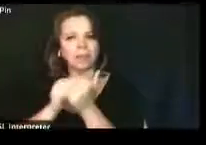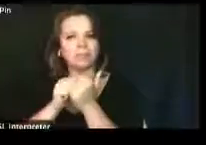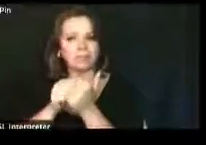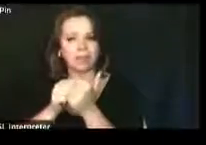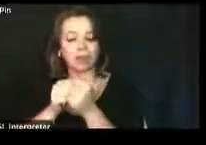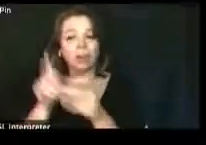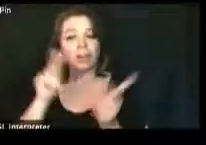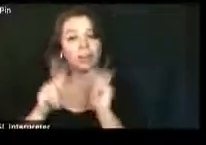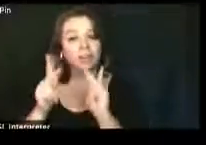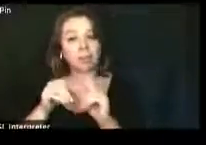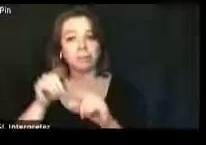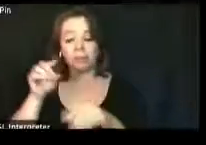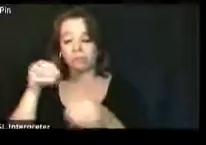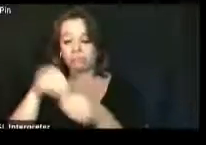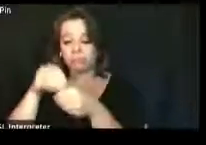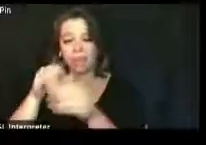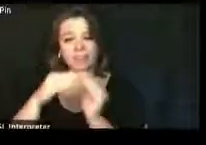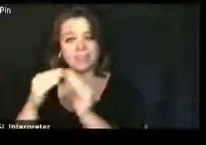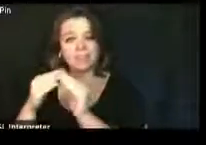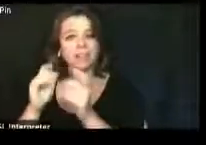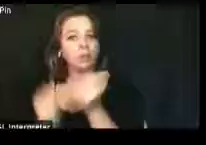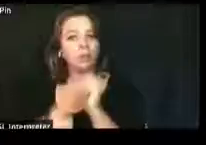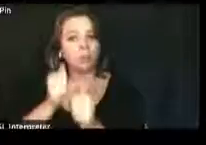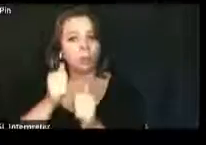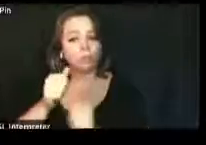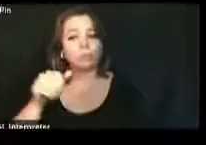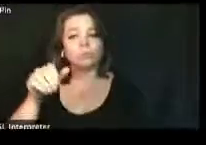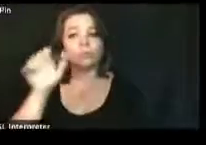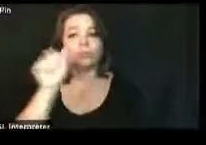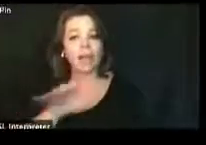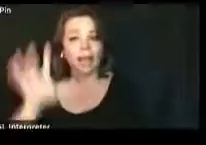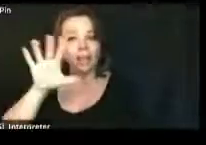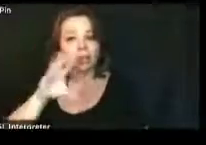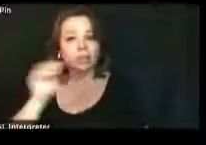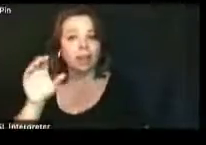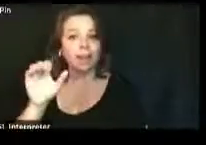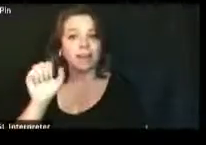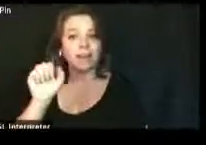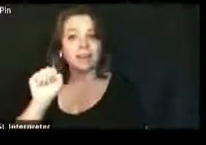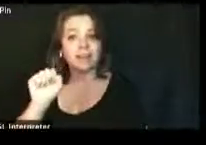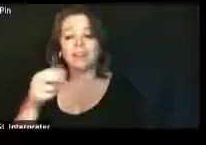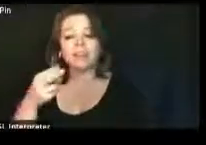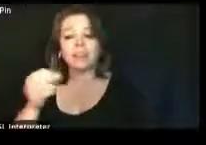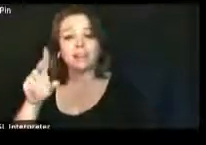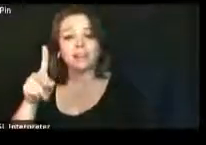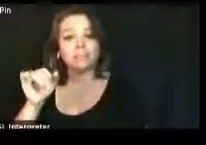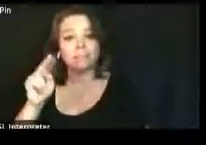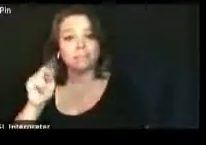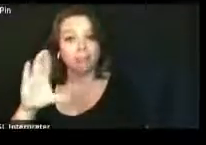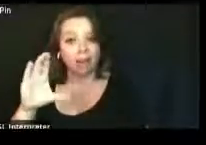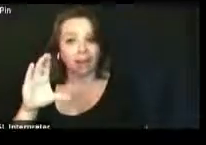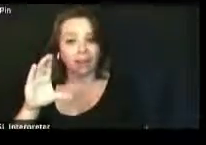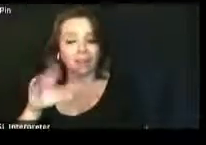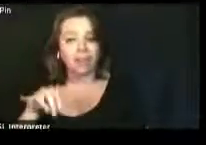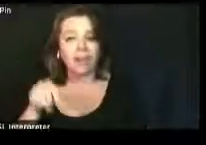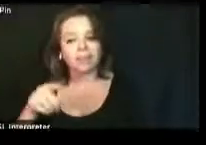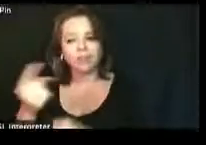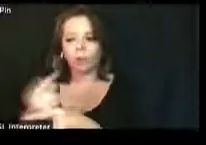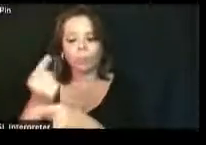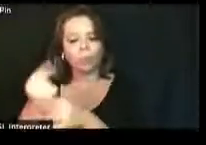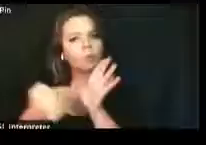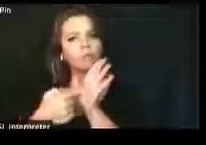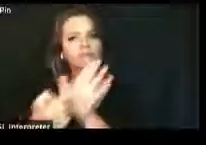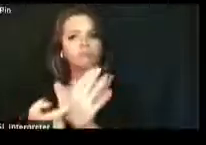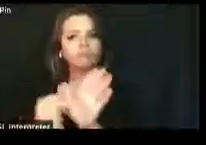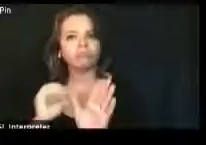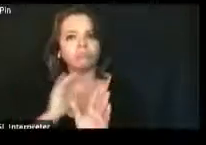cities are a major Hispanic and Asian when combined, which is an appropriate reflection of